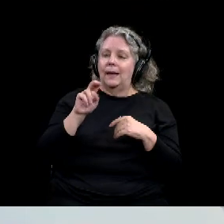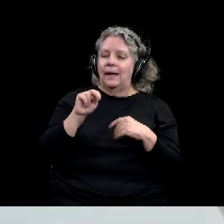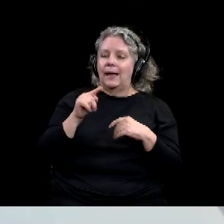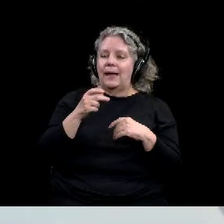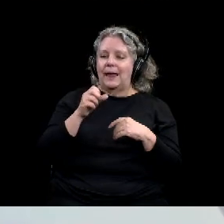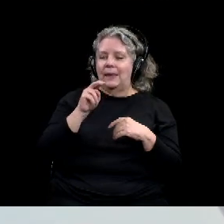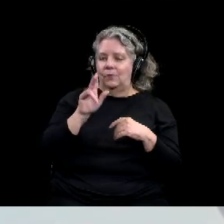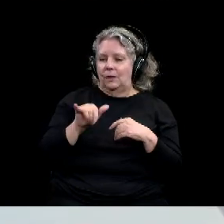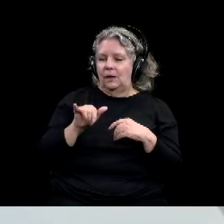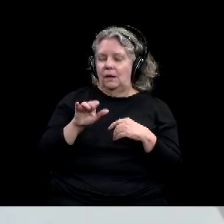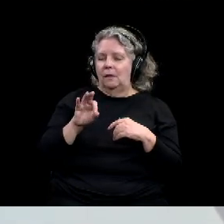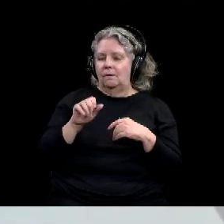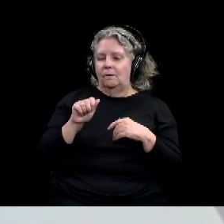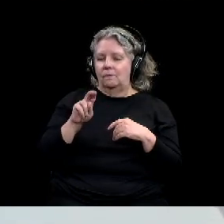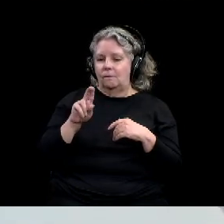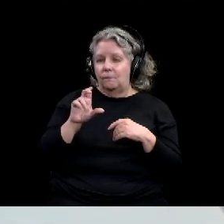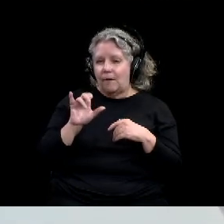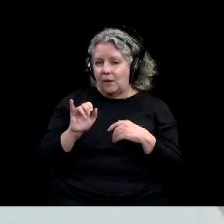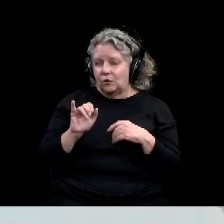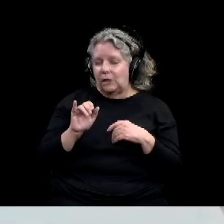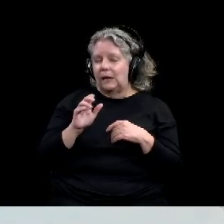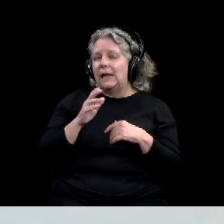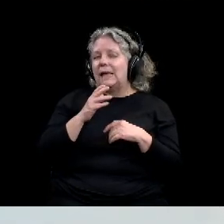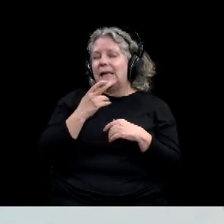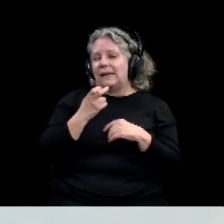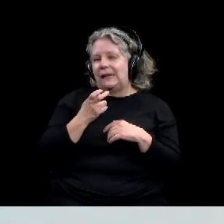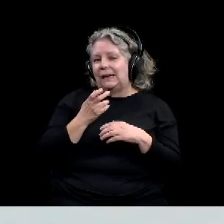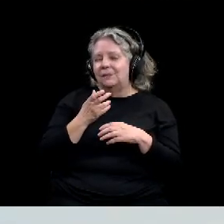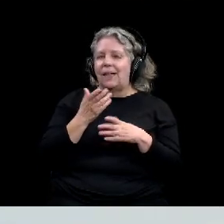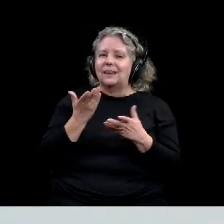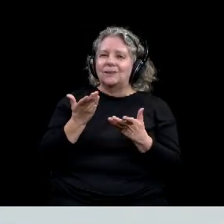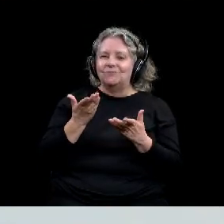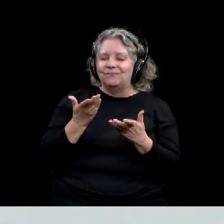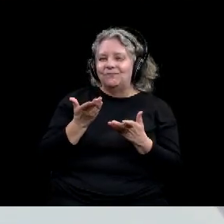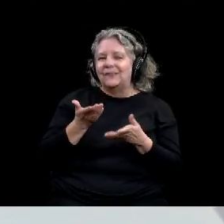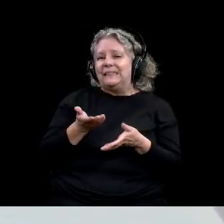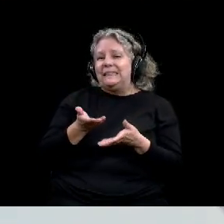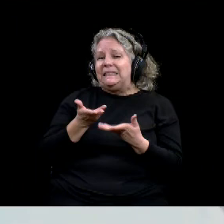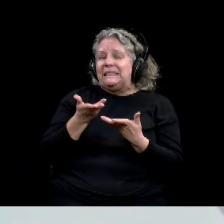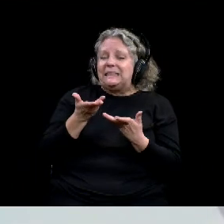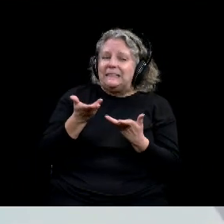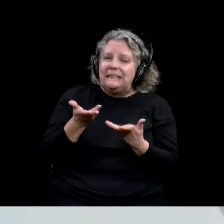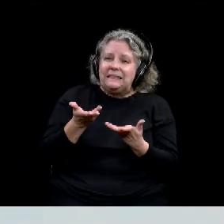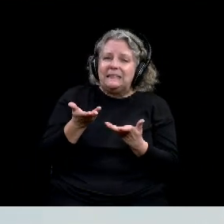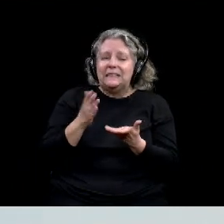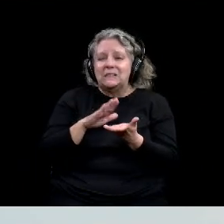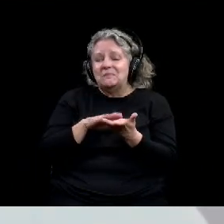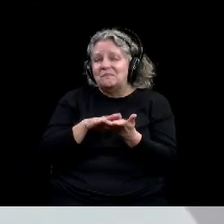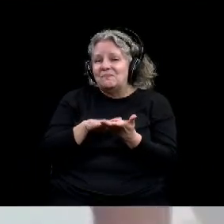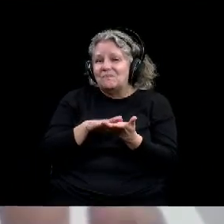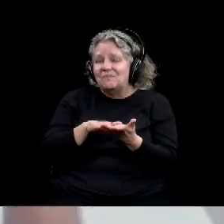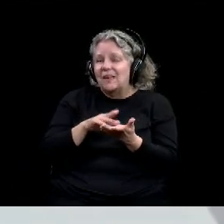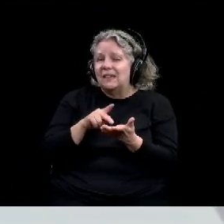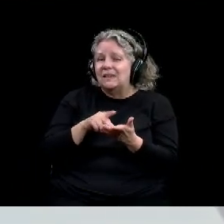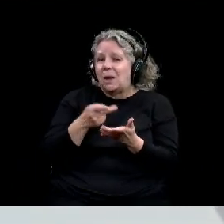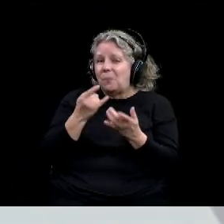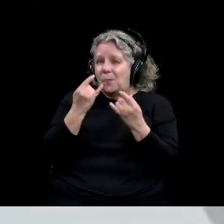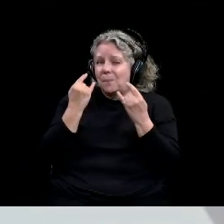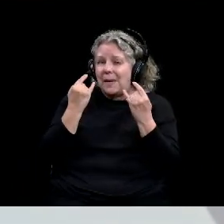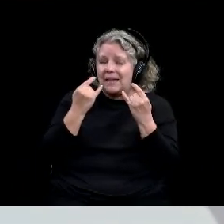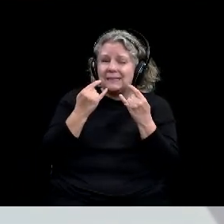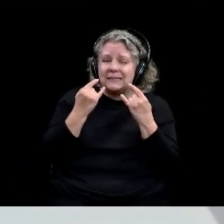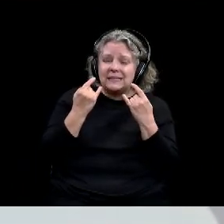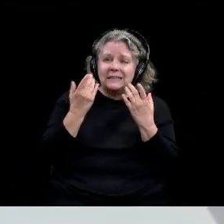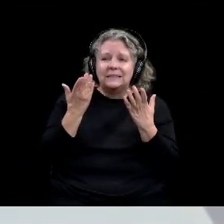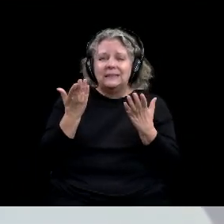endorsement around double masking. And I don't want, so here's what I worry about, Hannah,